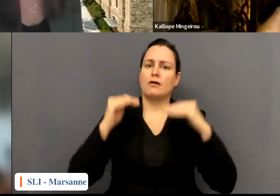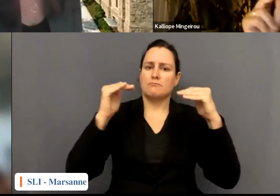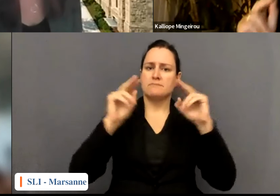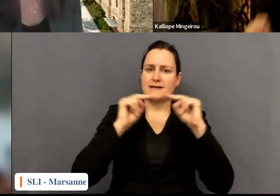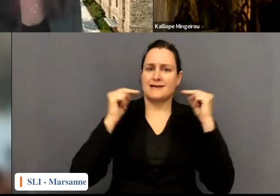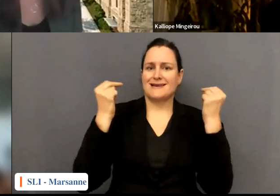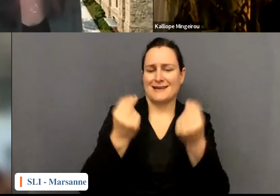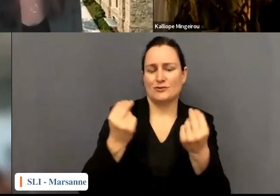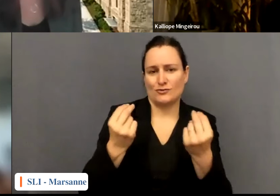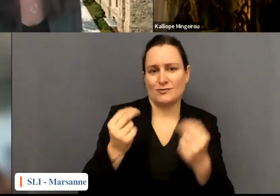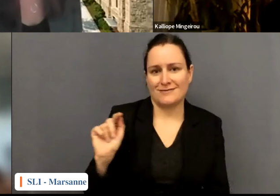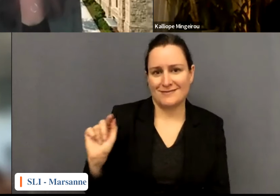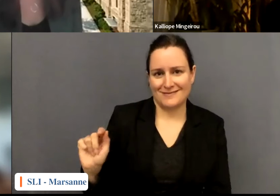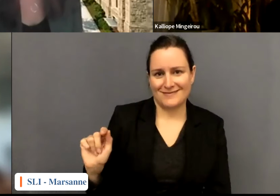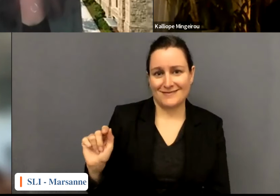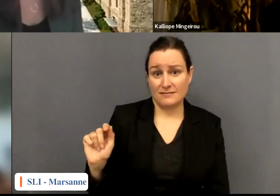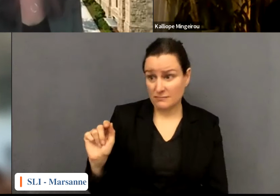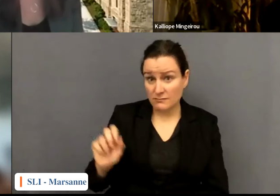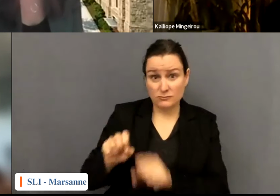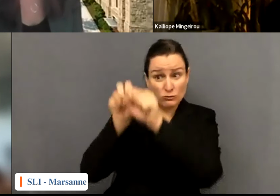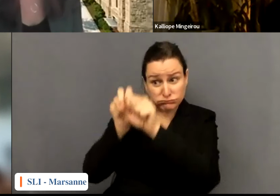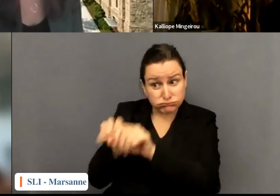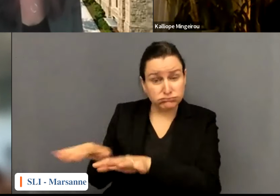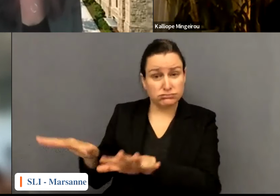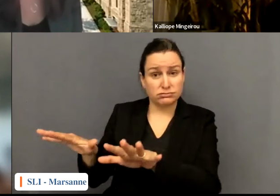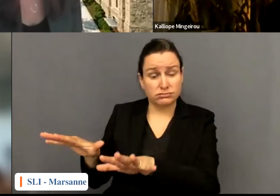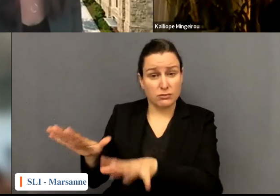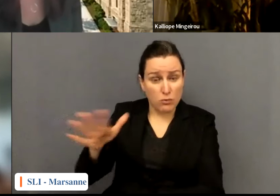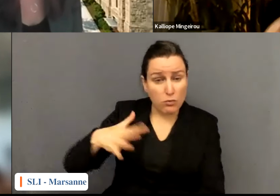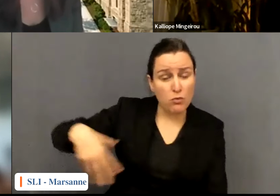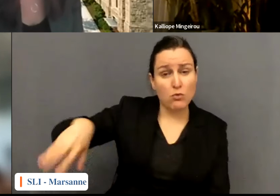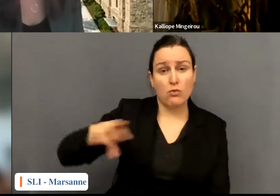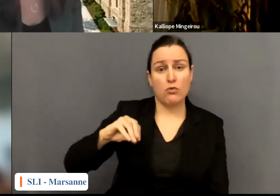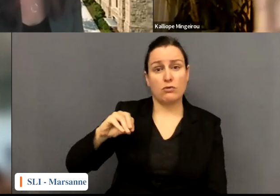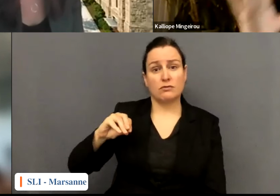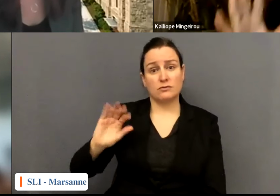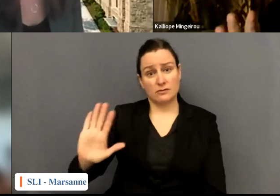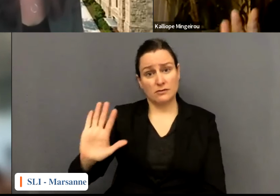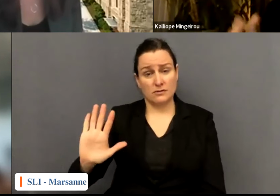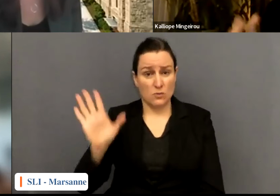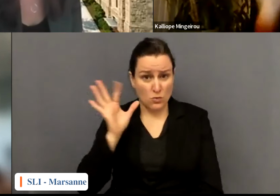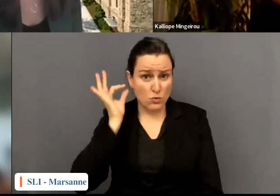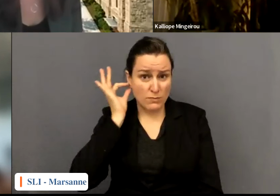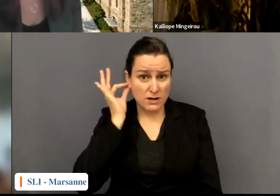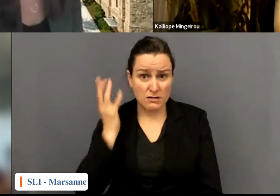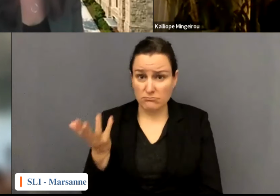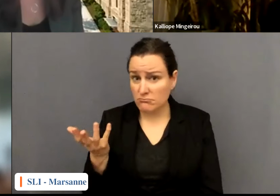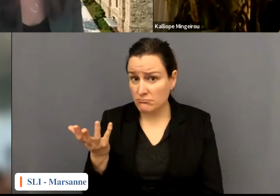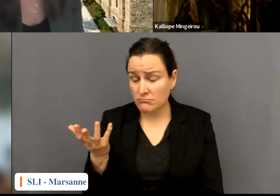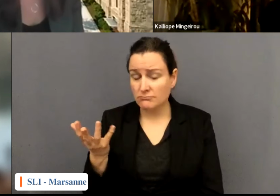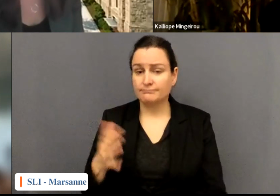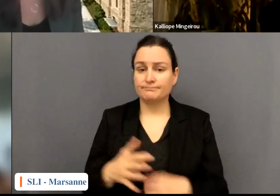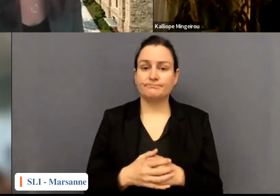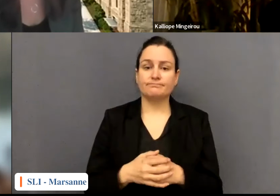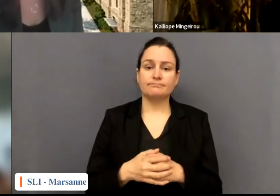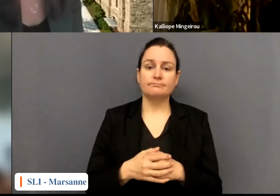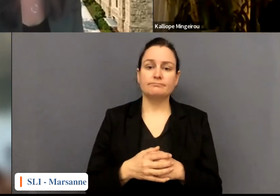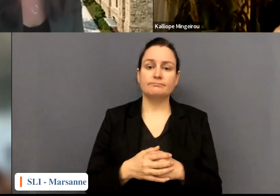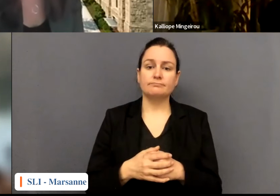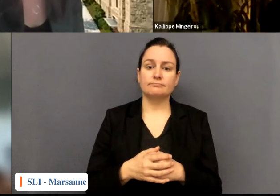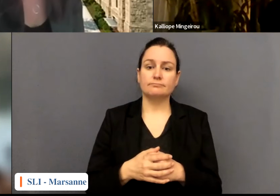context, that it really affects also the social protection mechanism And if we want to have some sustainability